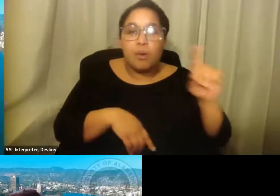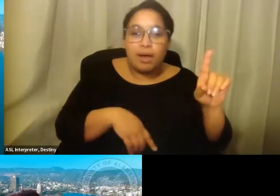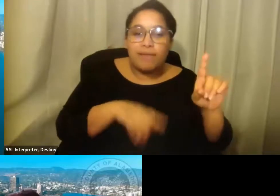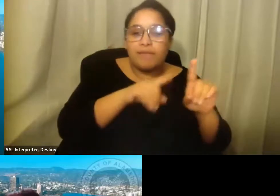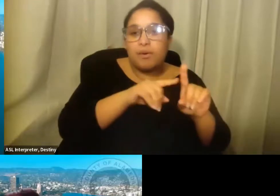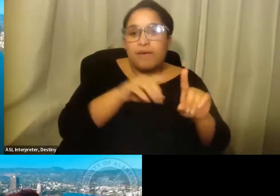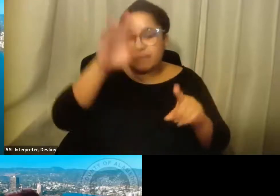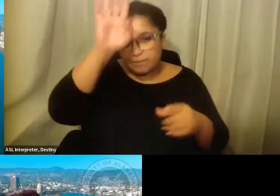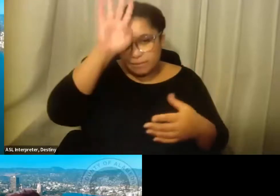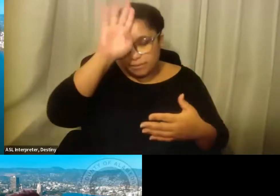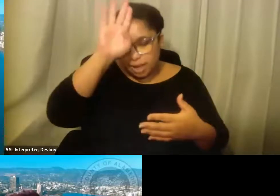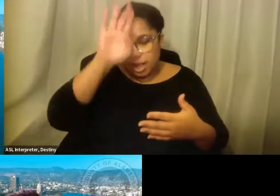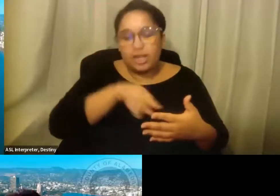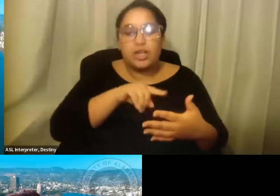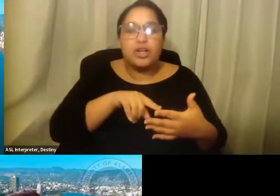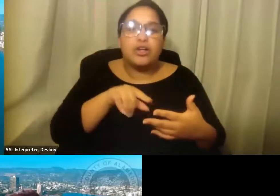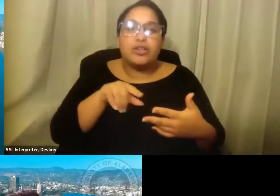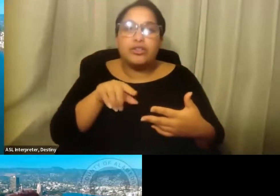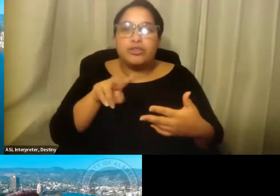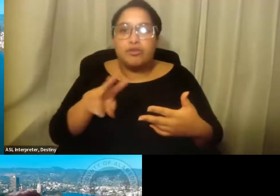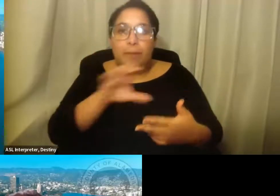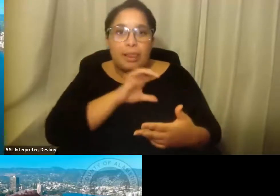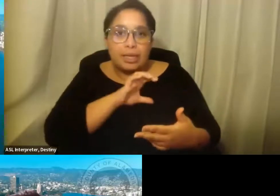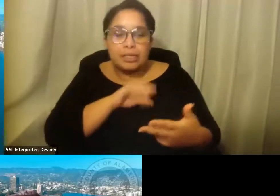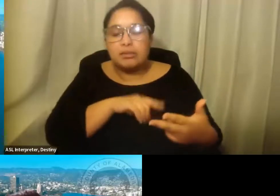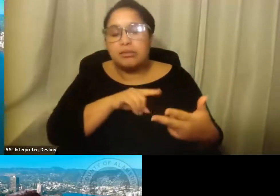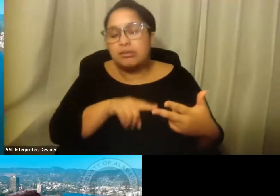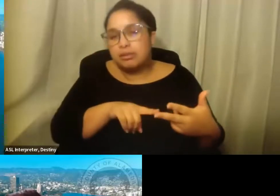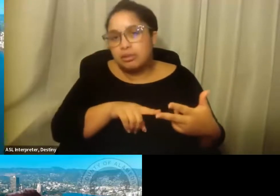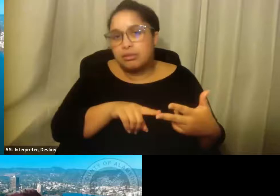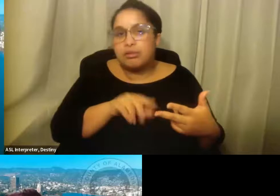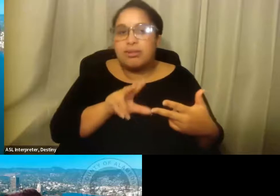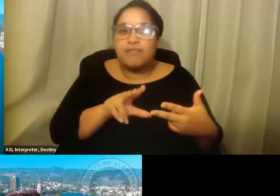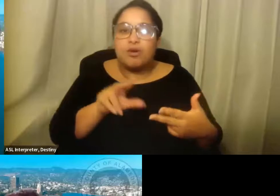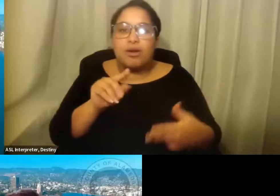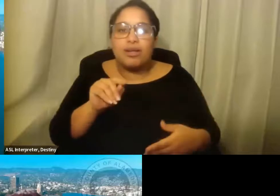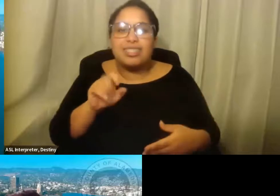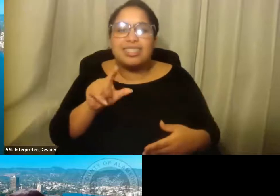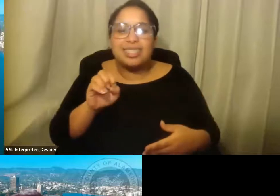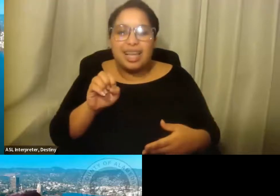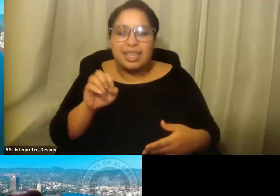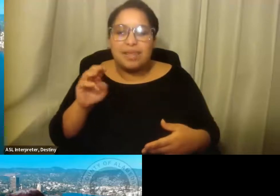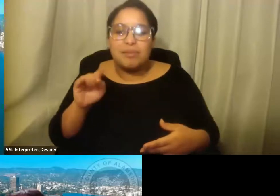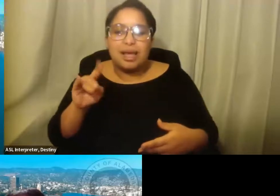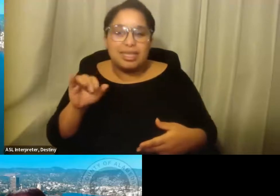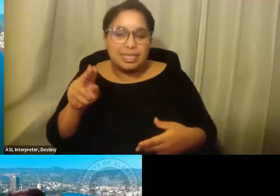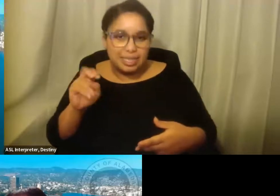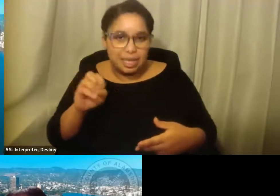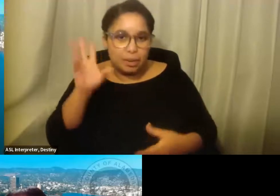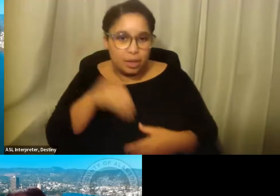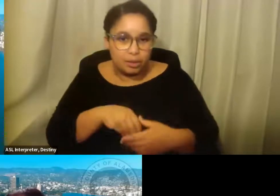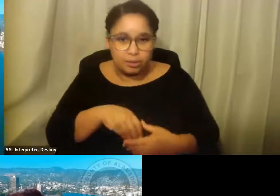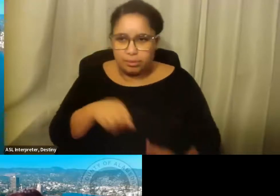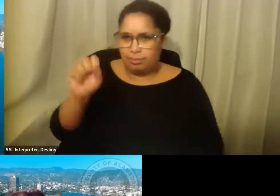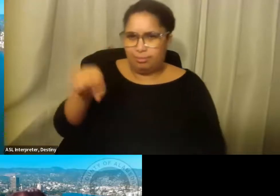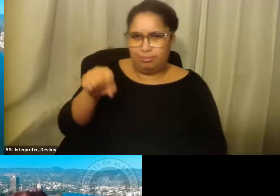health, press 3 for telemedicine. So we said that we'll definitely include that in the redesign. For sure, we will